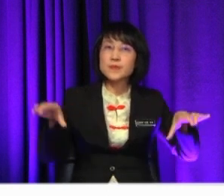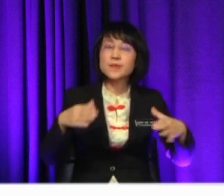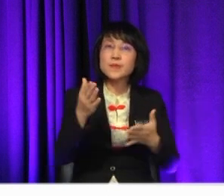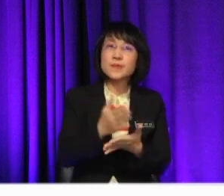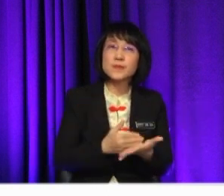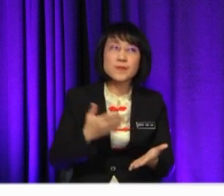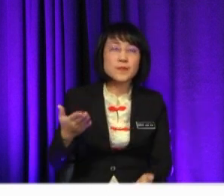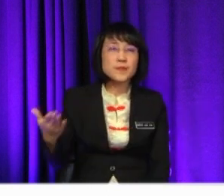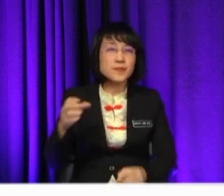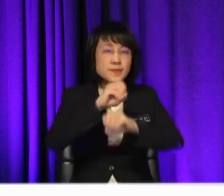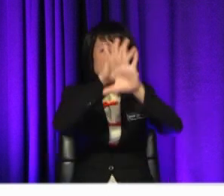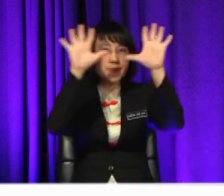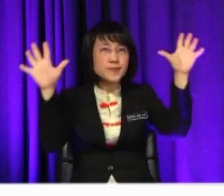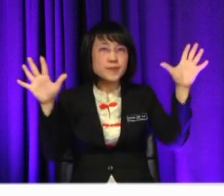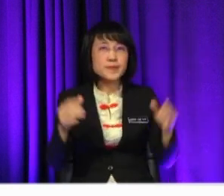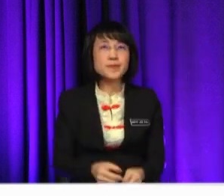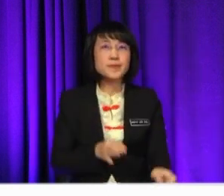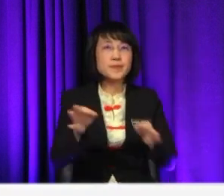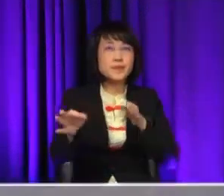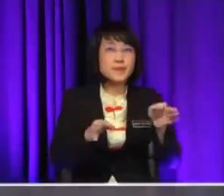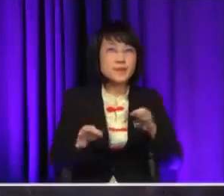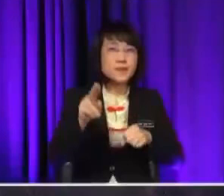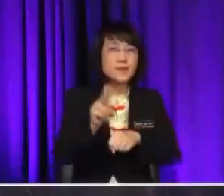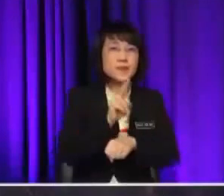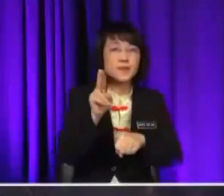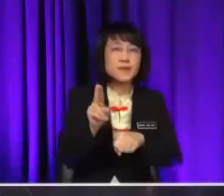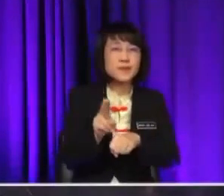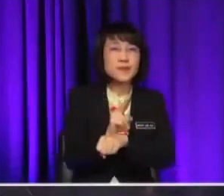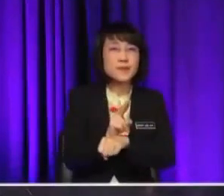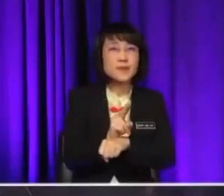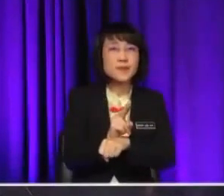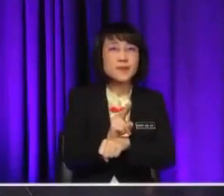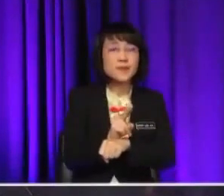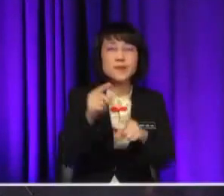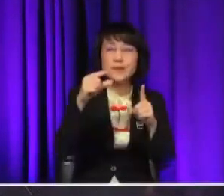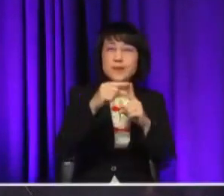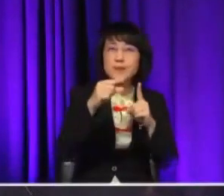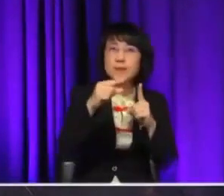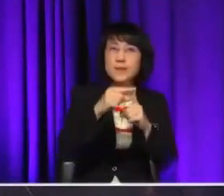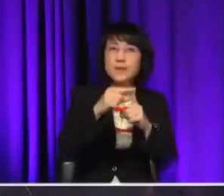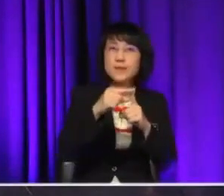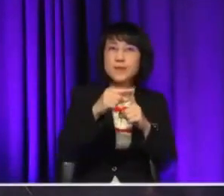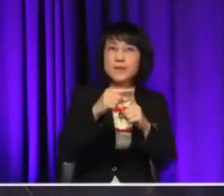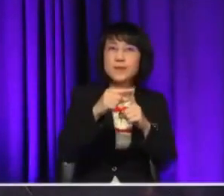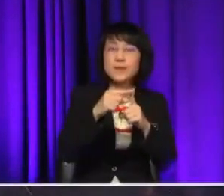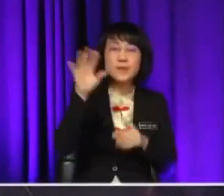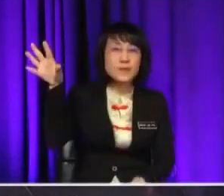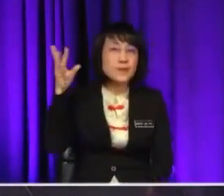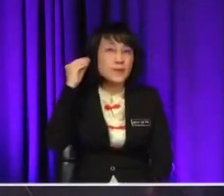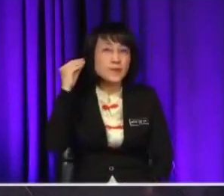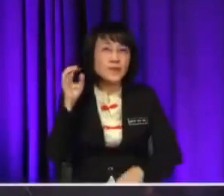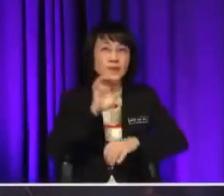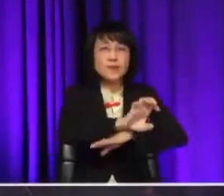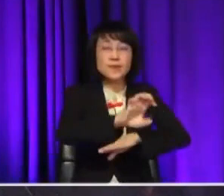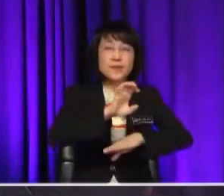vivid. We either explain it using words or even sound effects. All right.